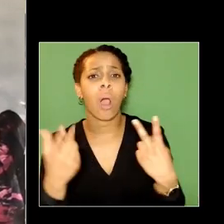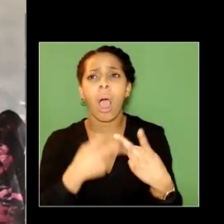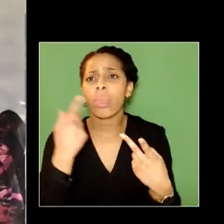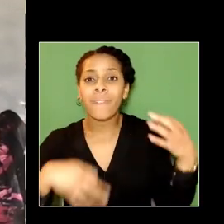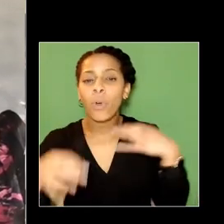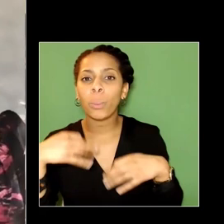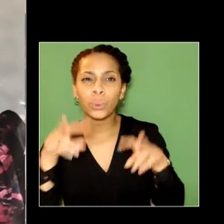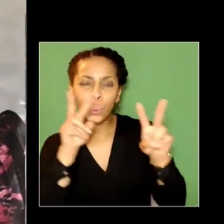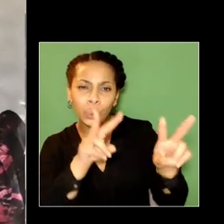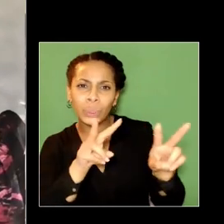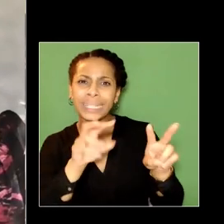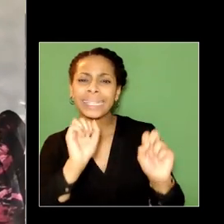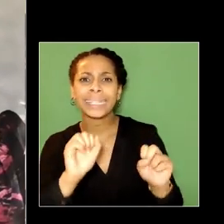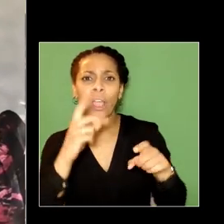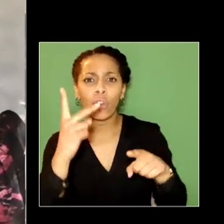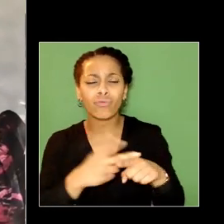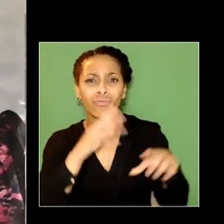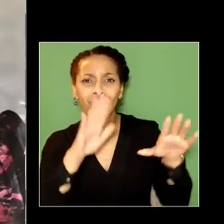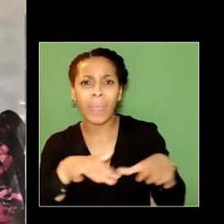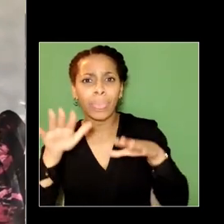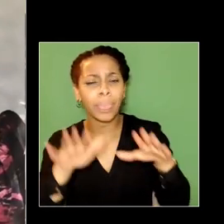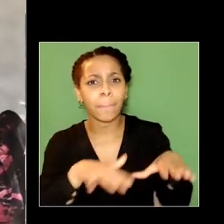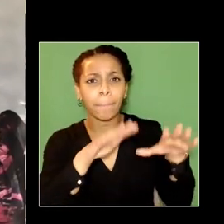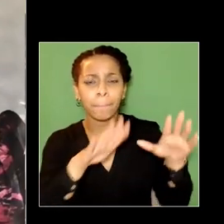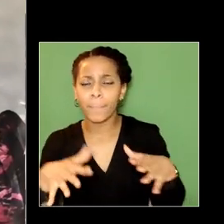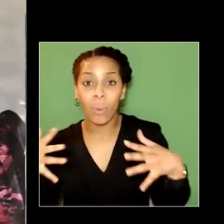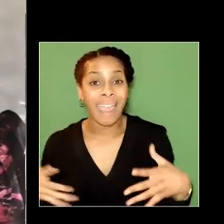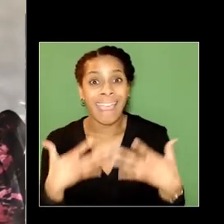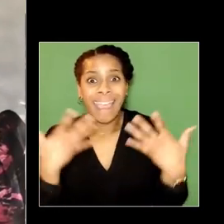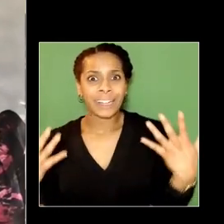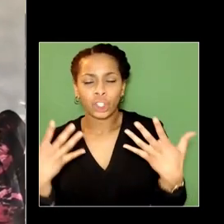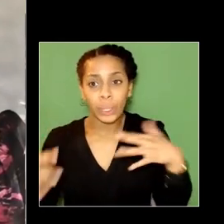energy between figures?